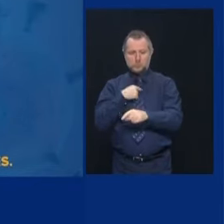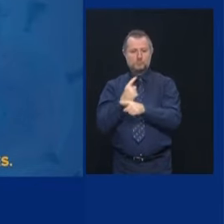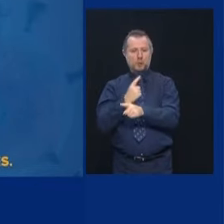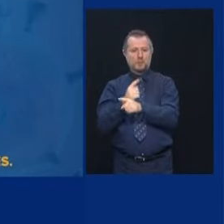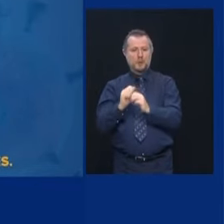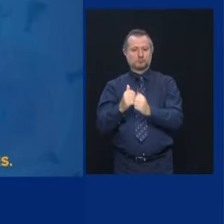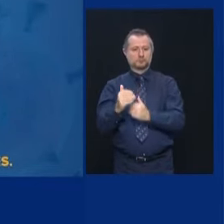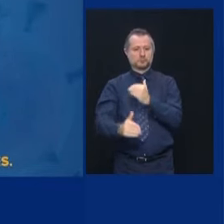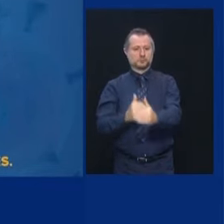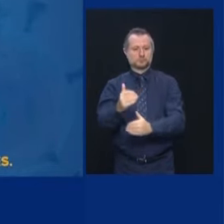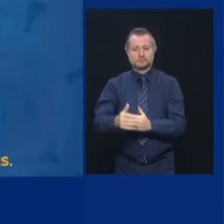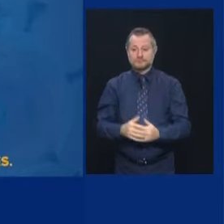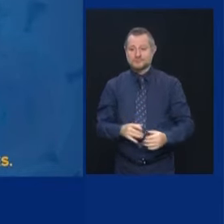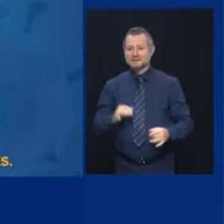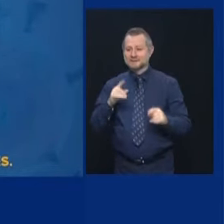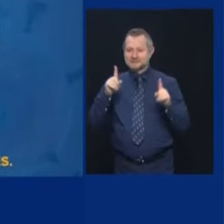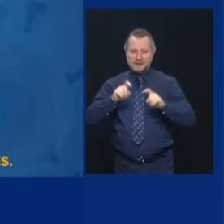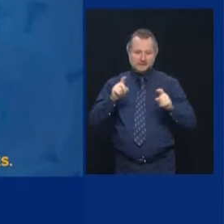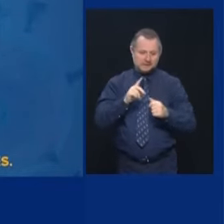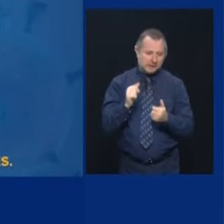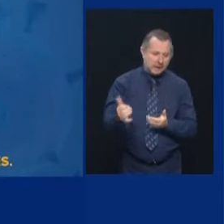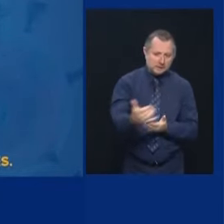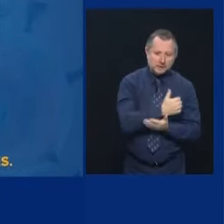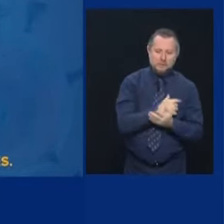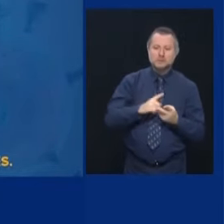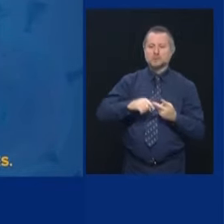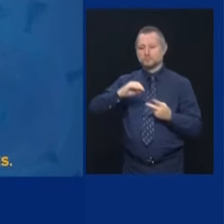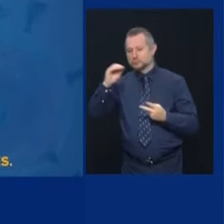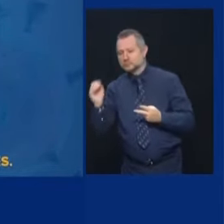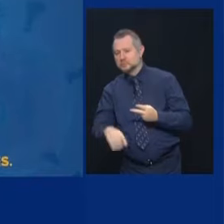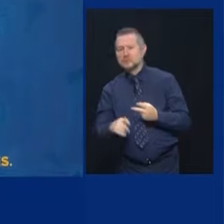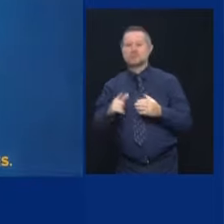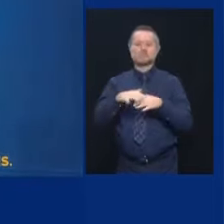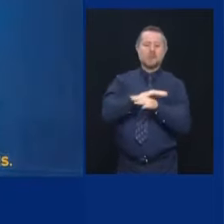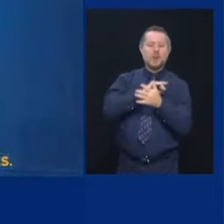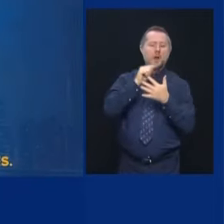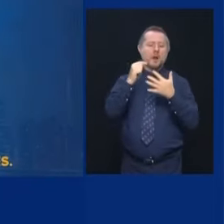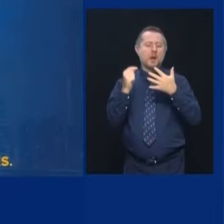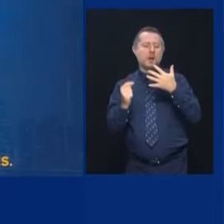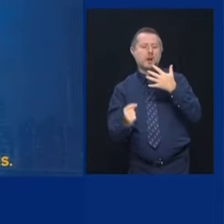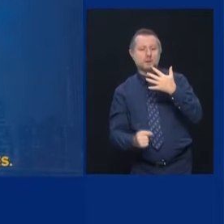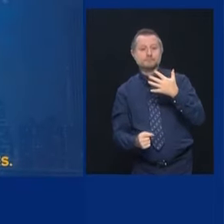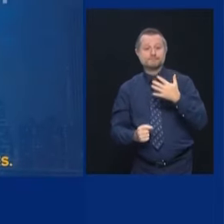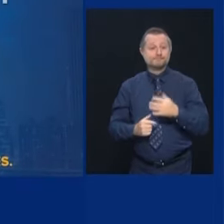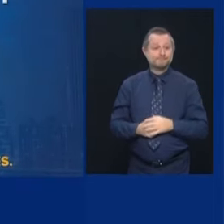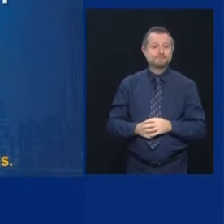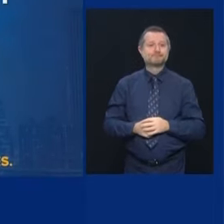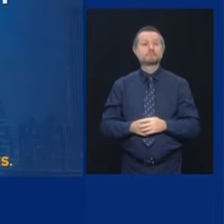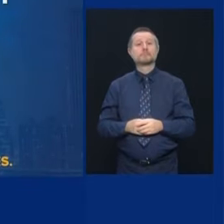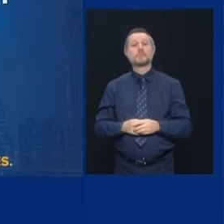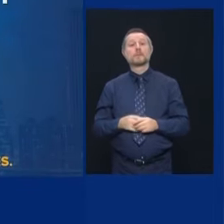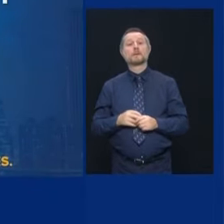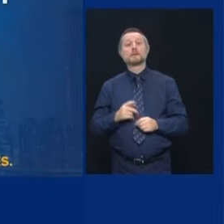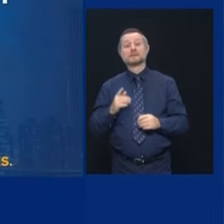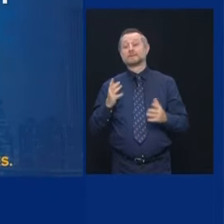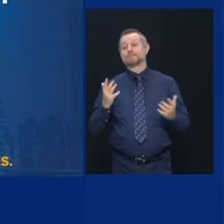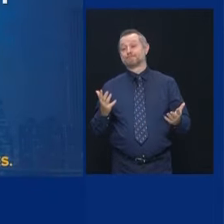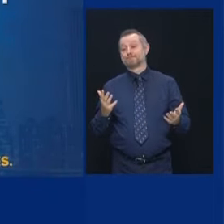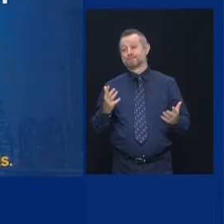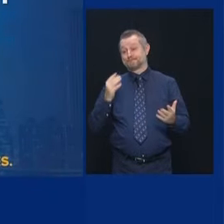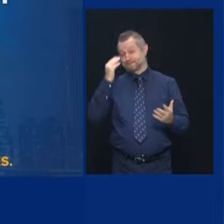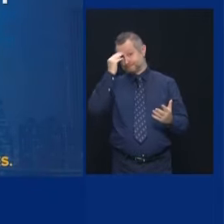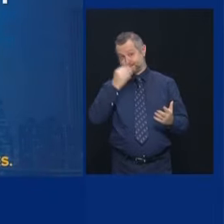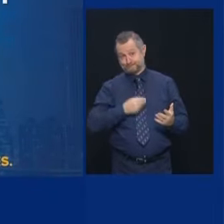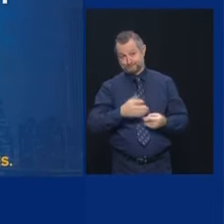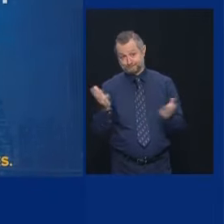What testing data, what percent, over what period of time? That has to be established. So in closing, New